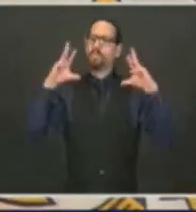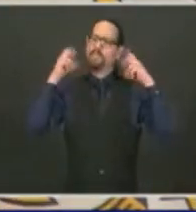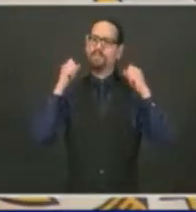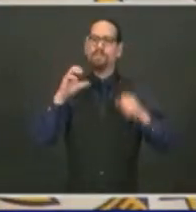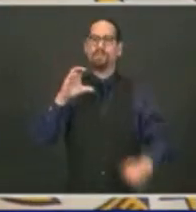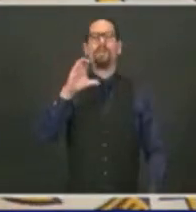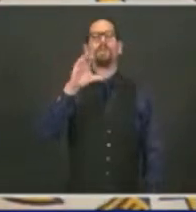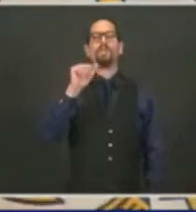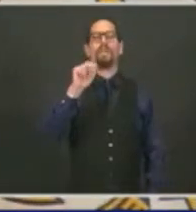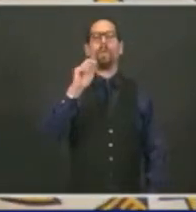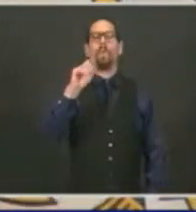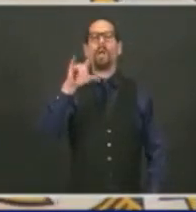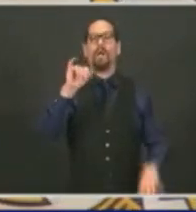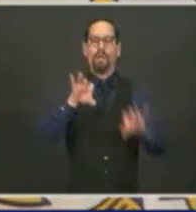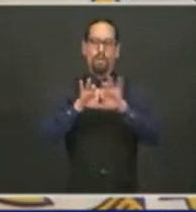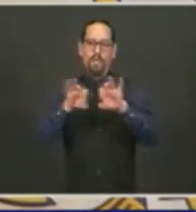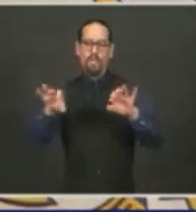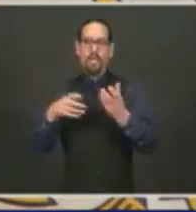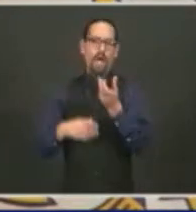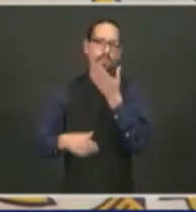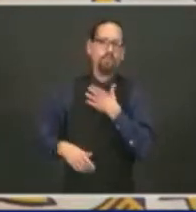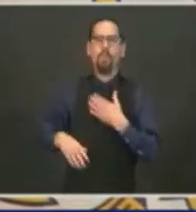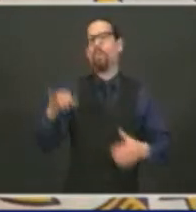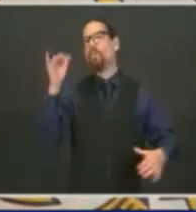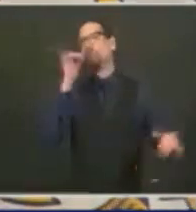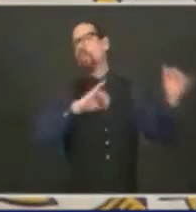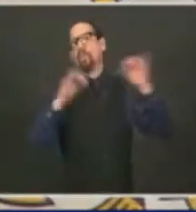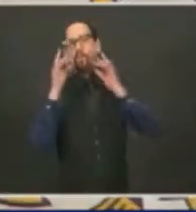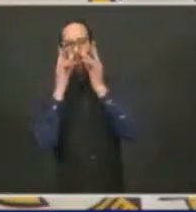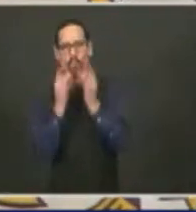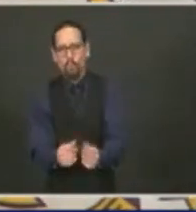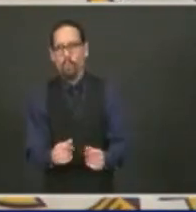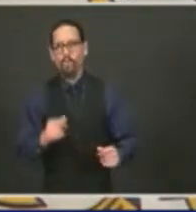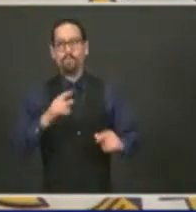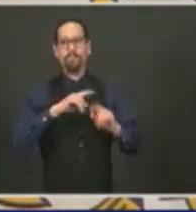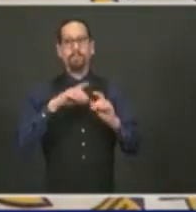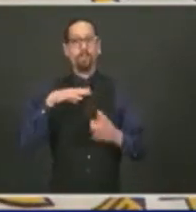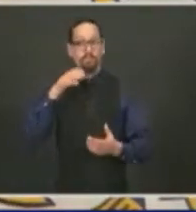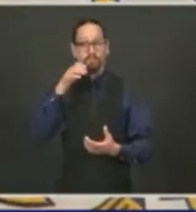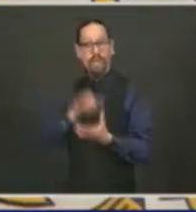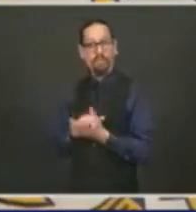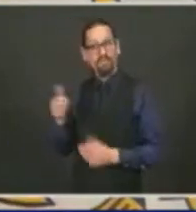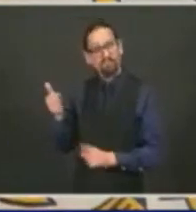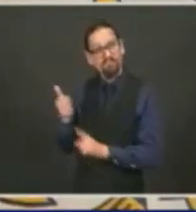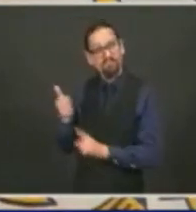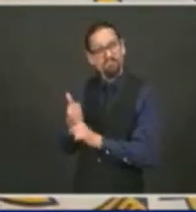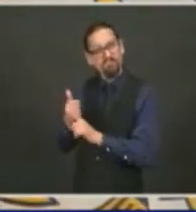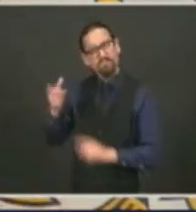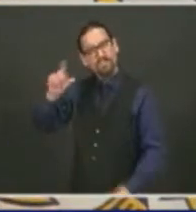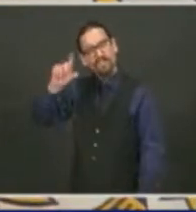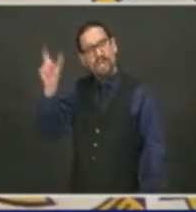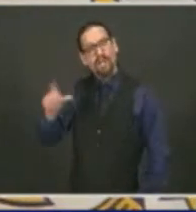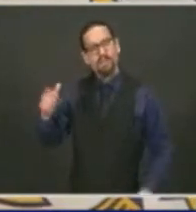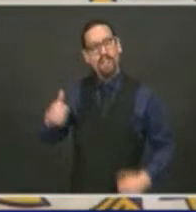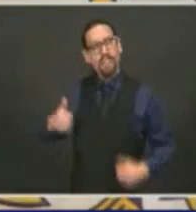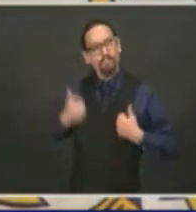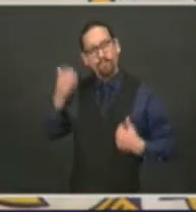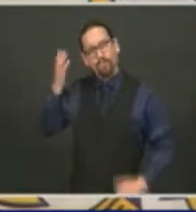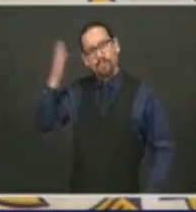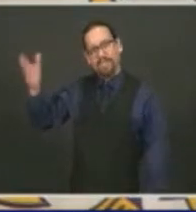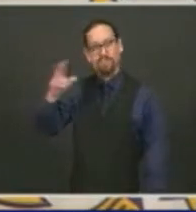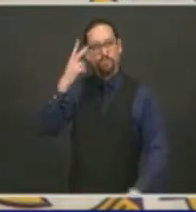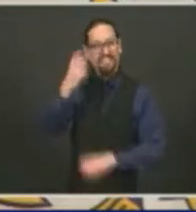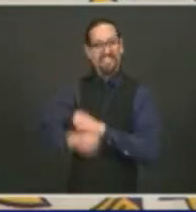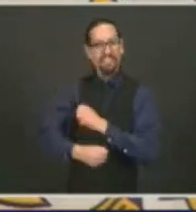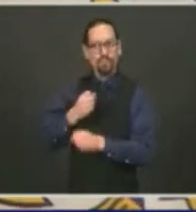so when we go out for dinner, though, my wife lived in Italy for 2 years. We have high standards. You bet I'm comfortable going out for dinner in